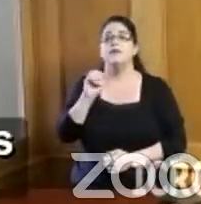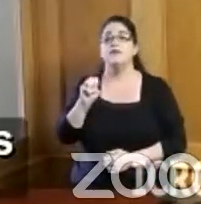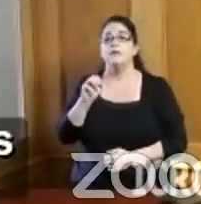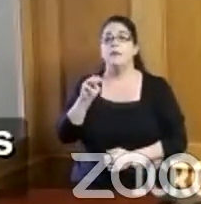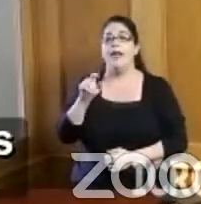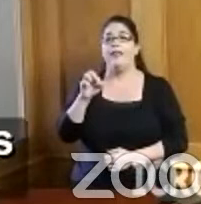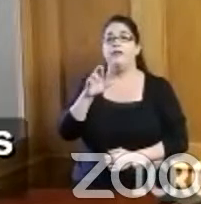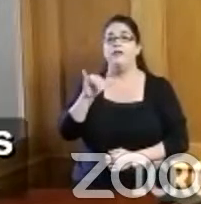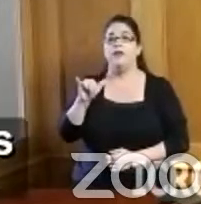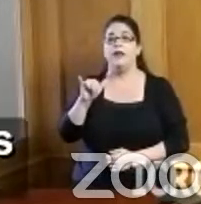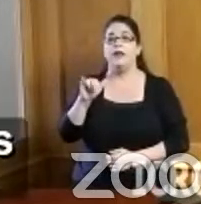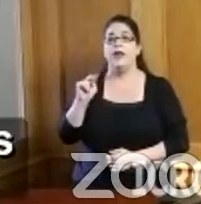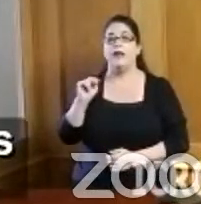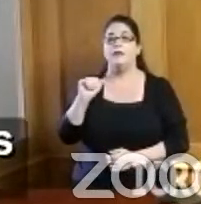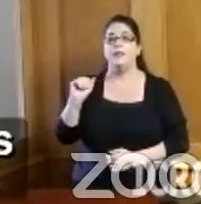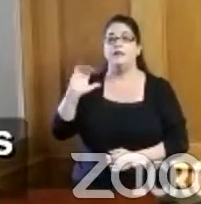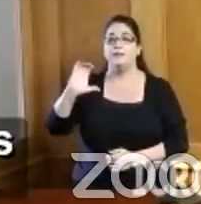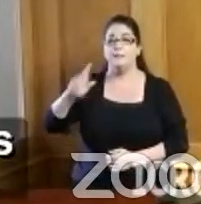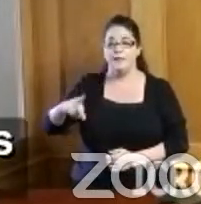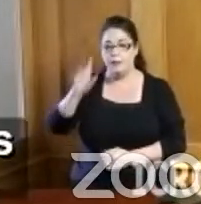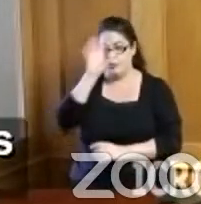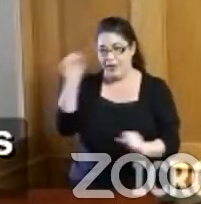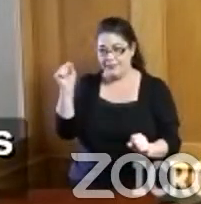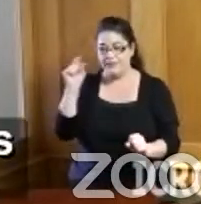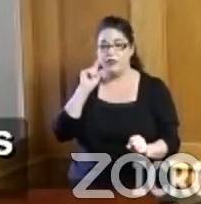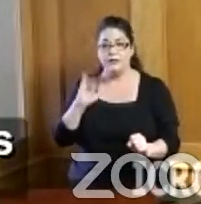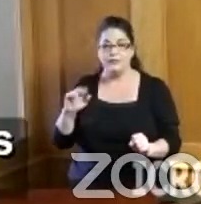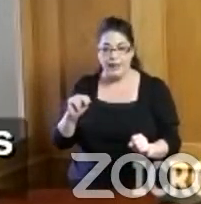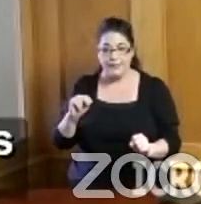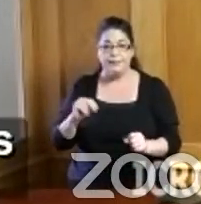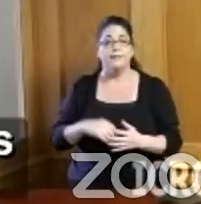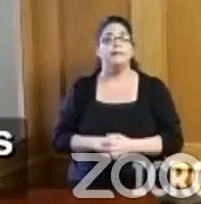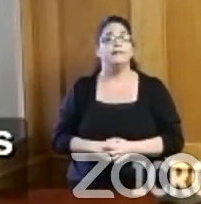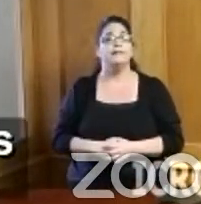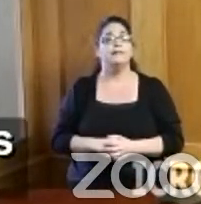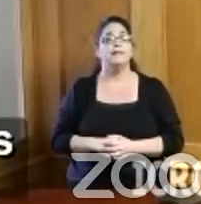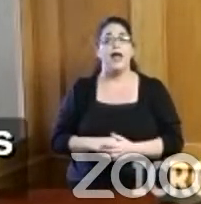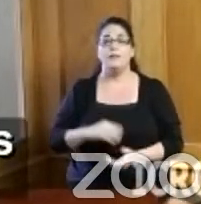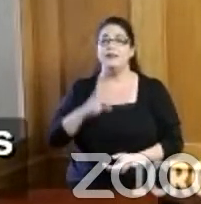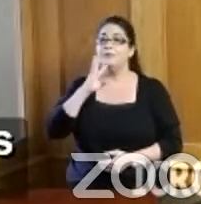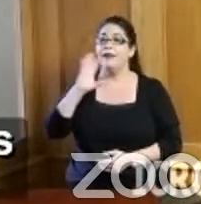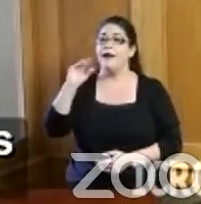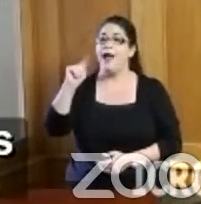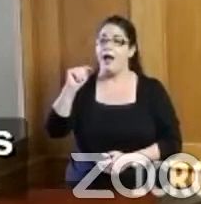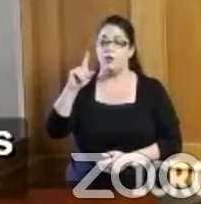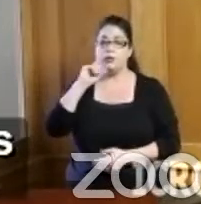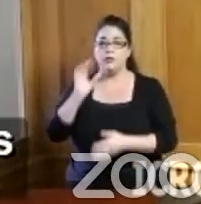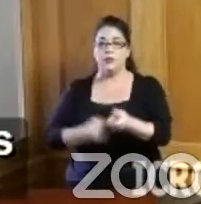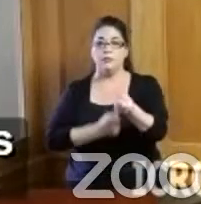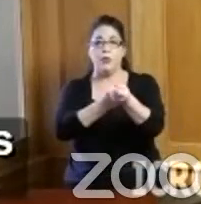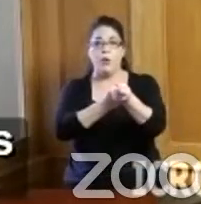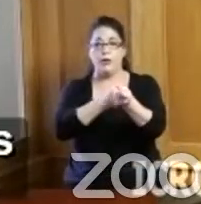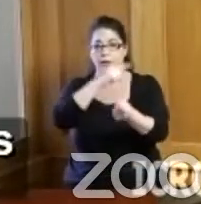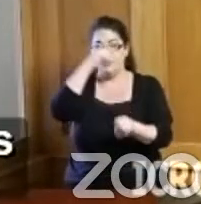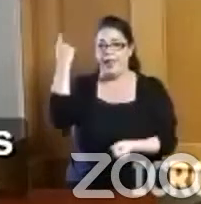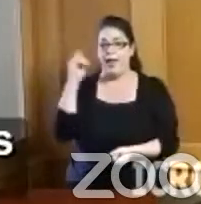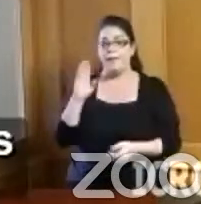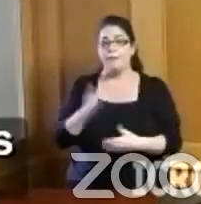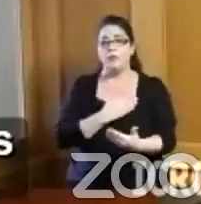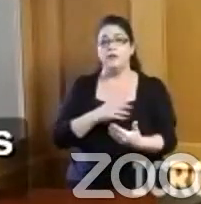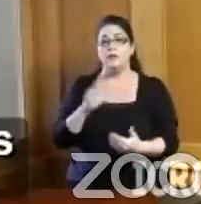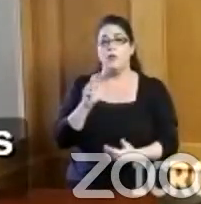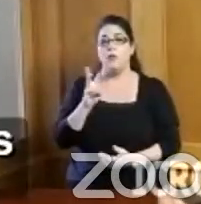Cincinnati NAACP President, and I come here to speak in support for the Black Music Walk of